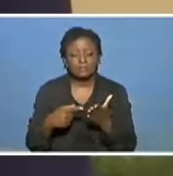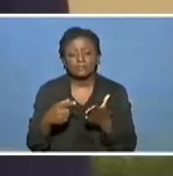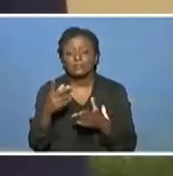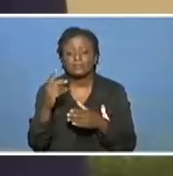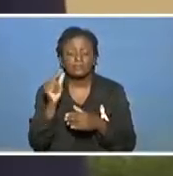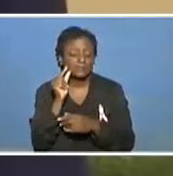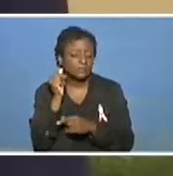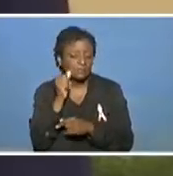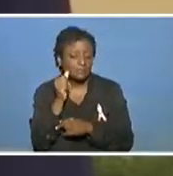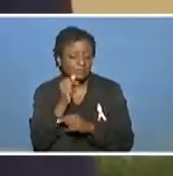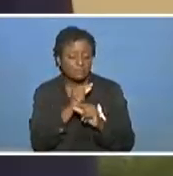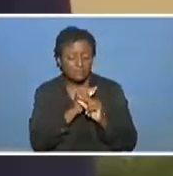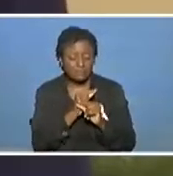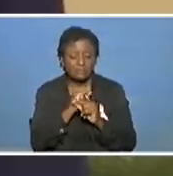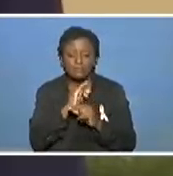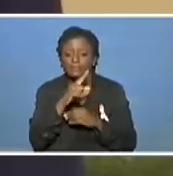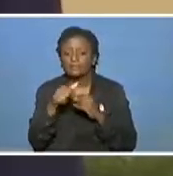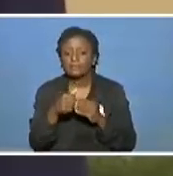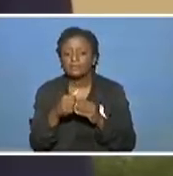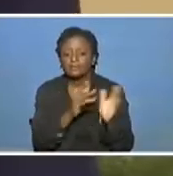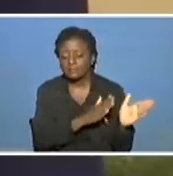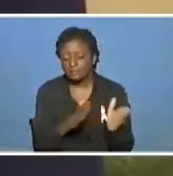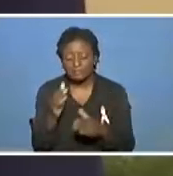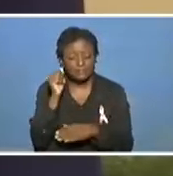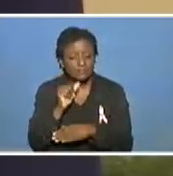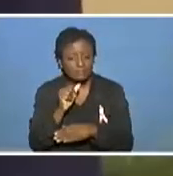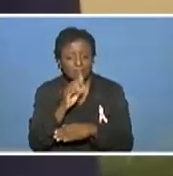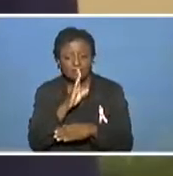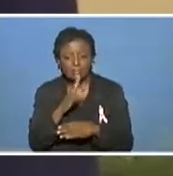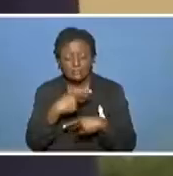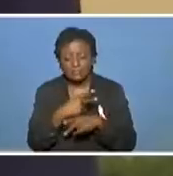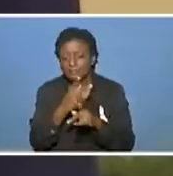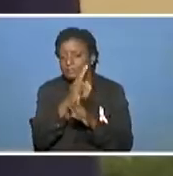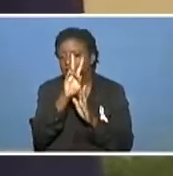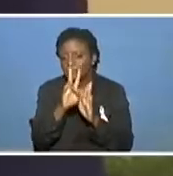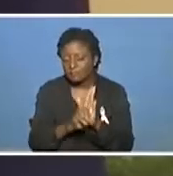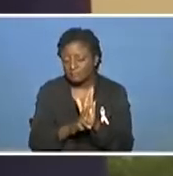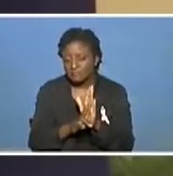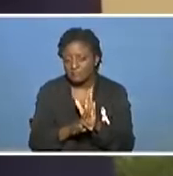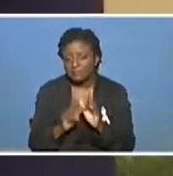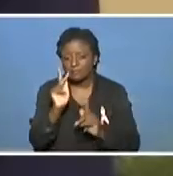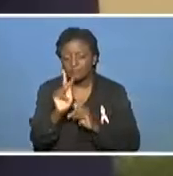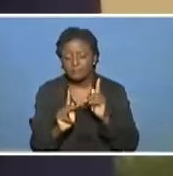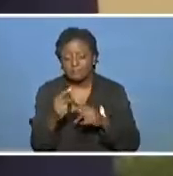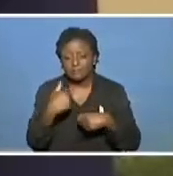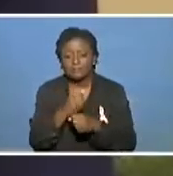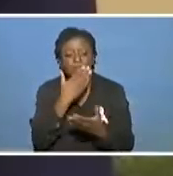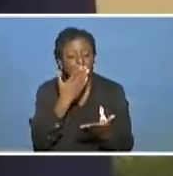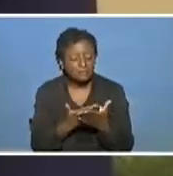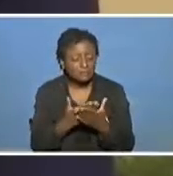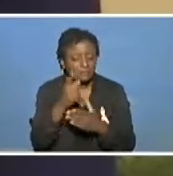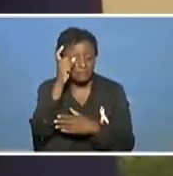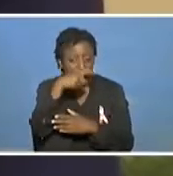about, preparing girls to be productive citizens, to make good, wise decisions.